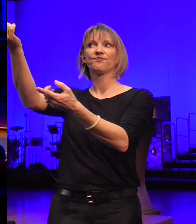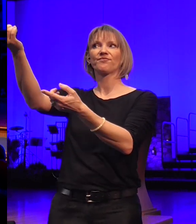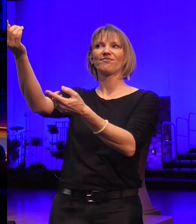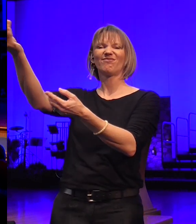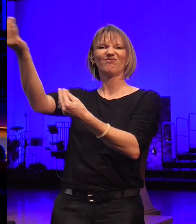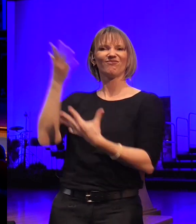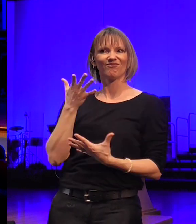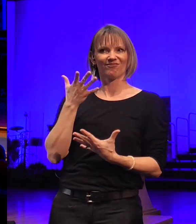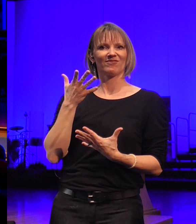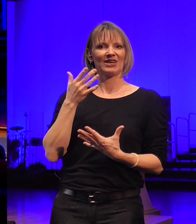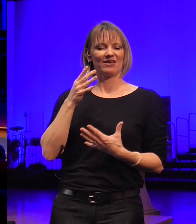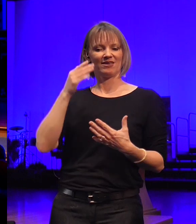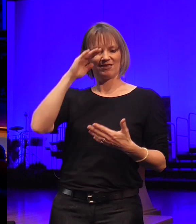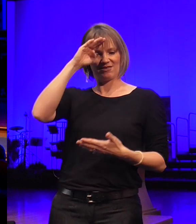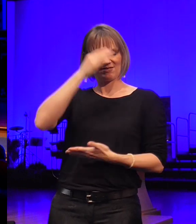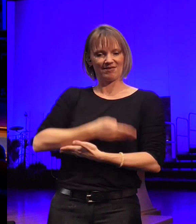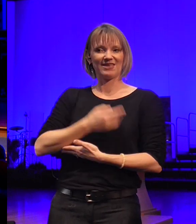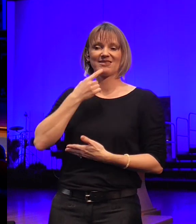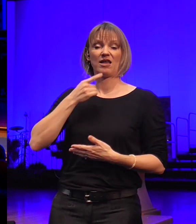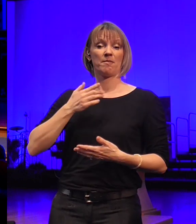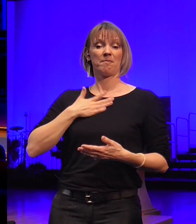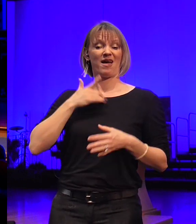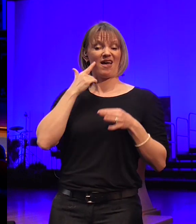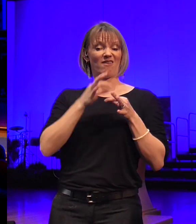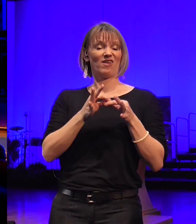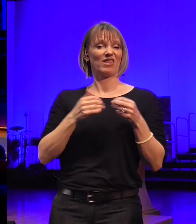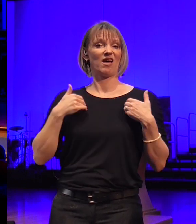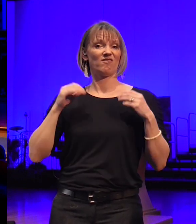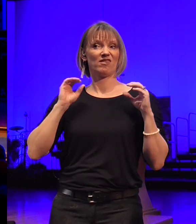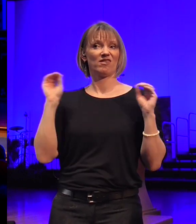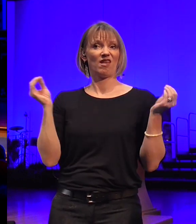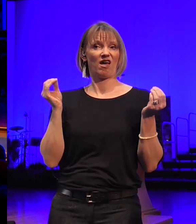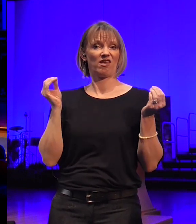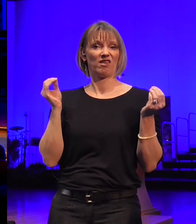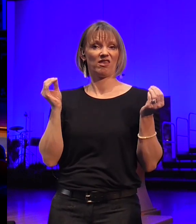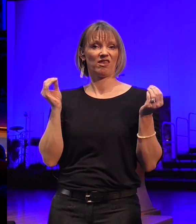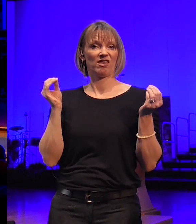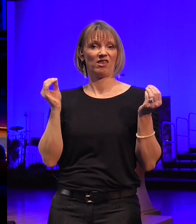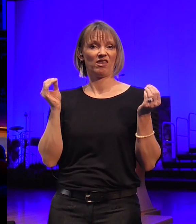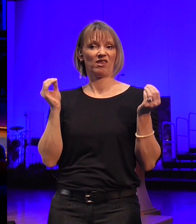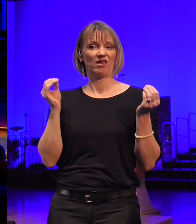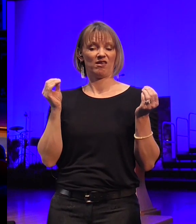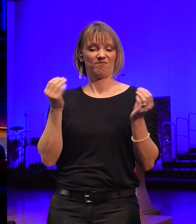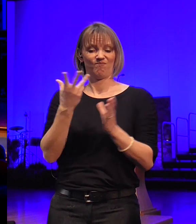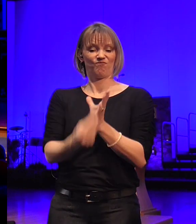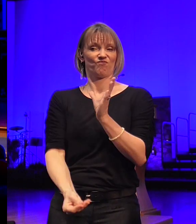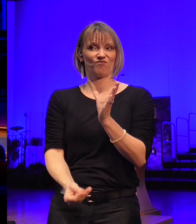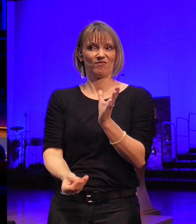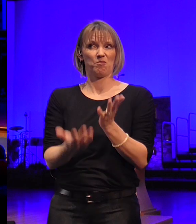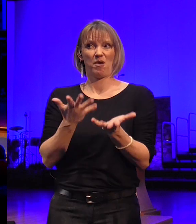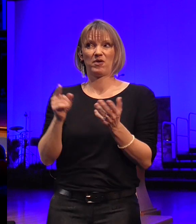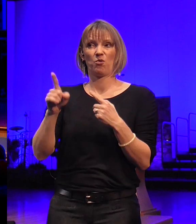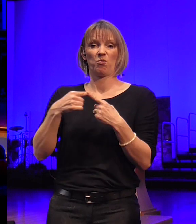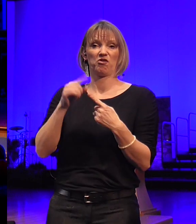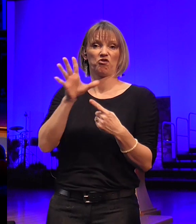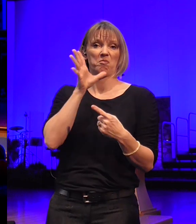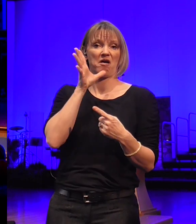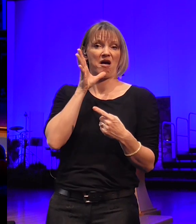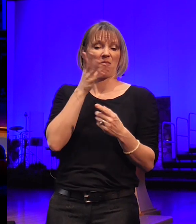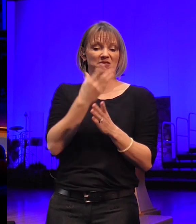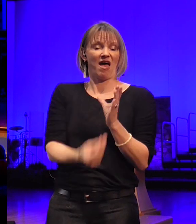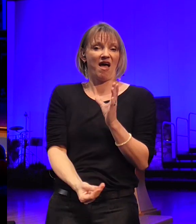faith. I lost my faith years ago, probably when he lost Bono's mom.